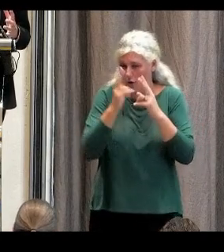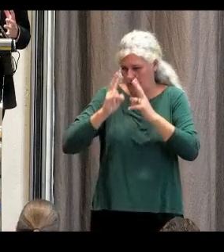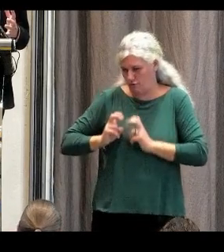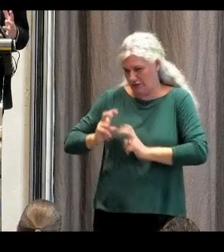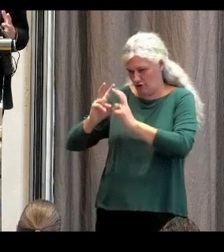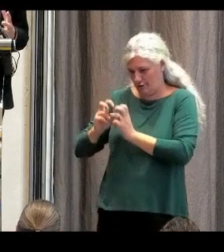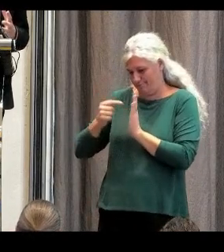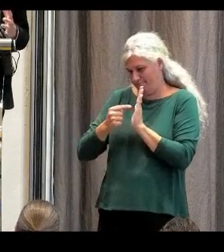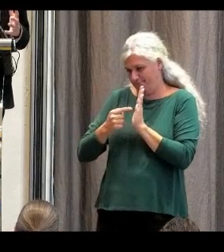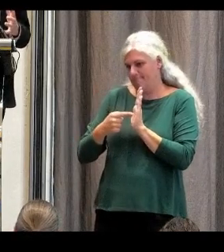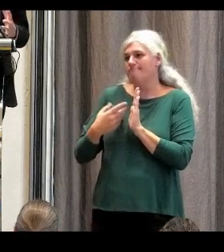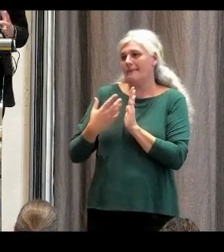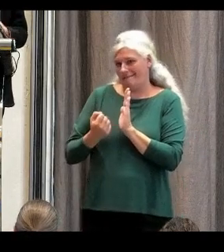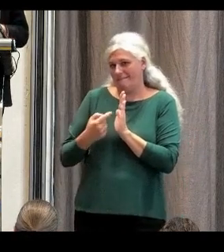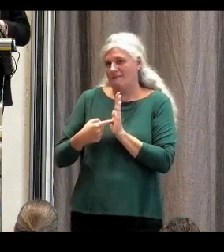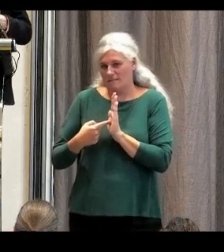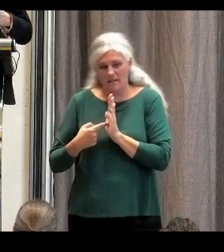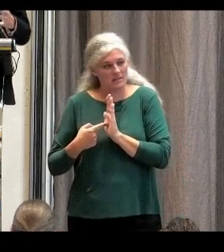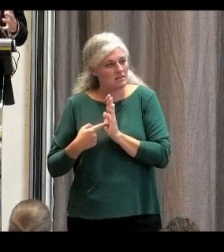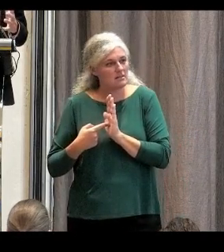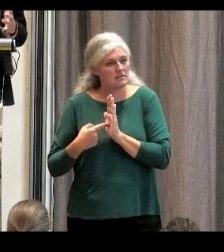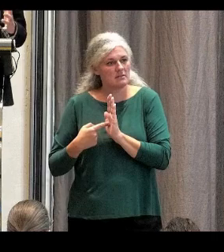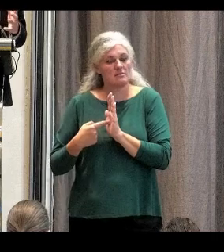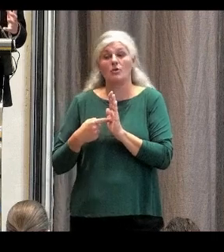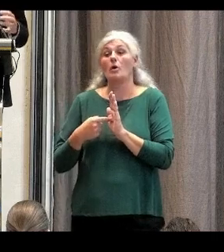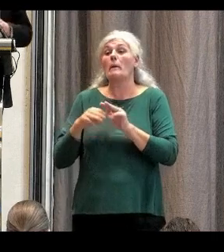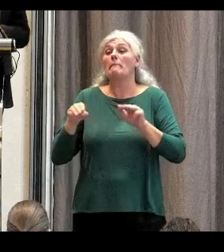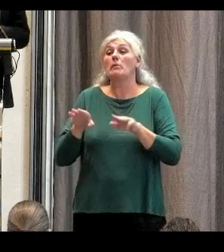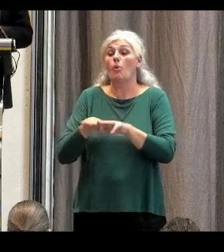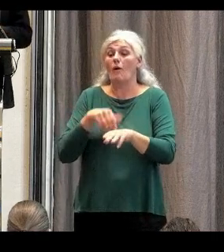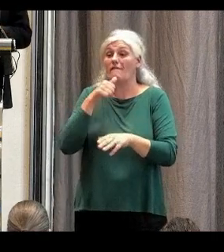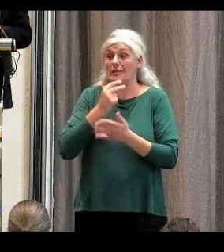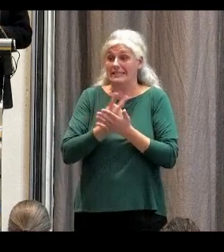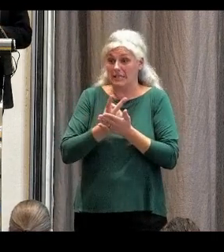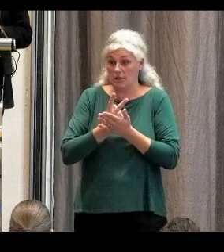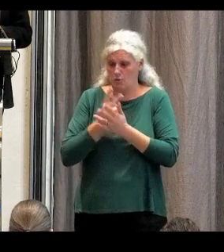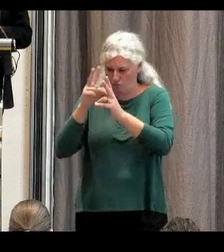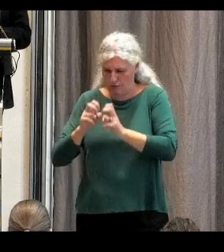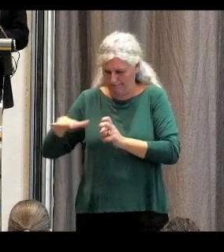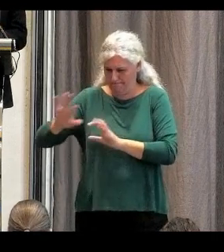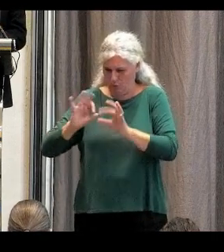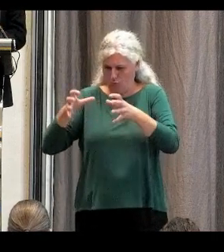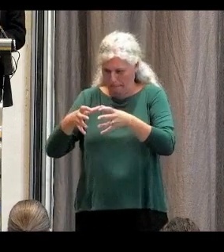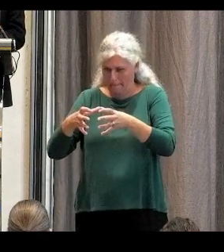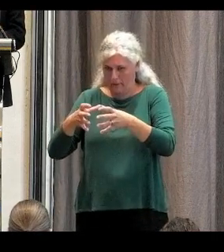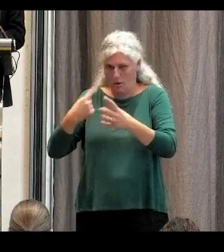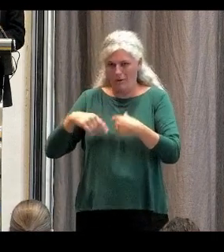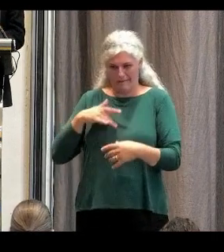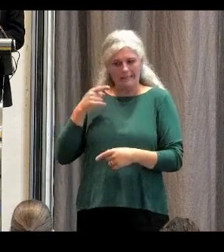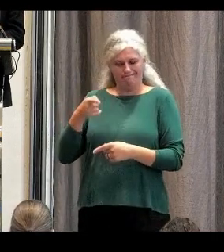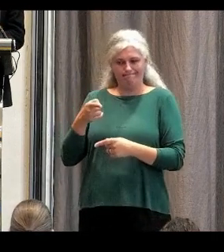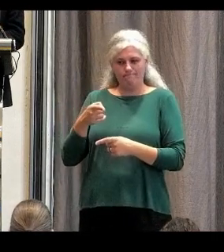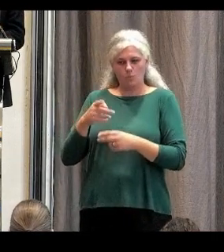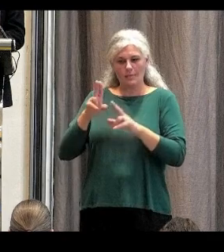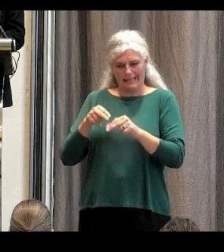research done following up populations of people with first seizures that give us a relatively good